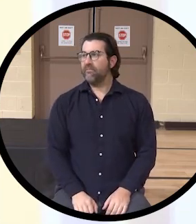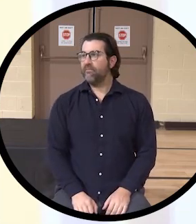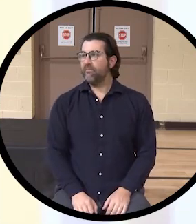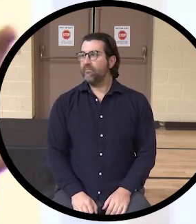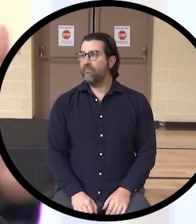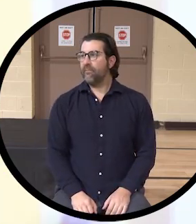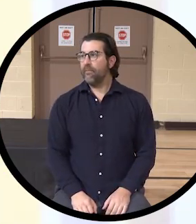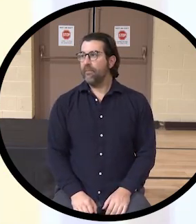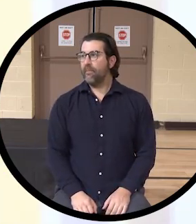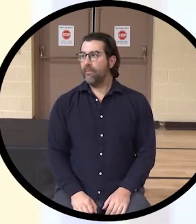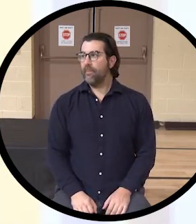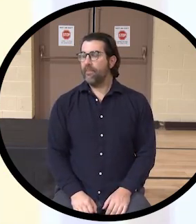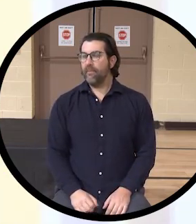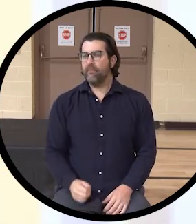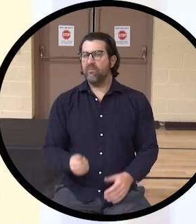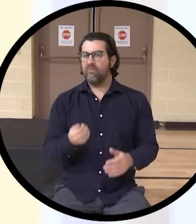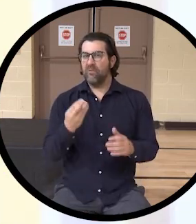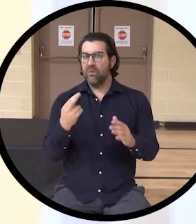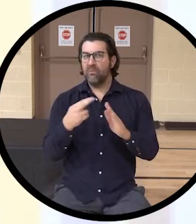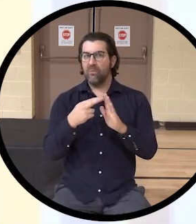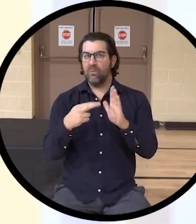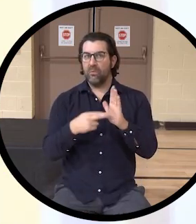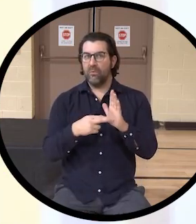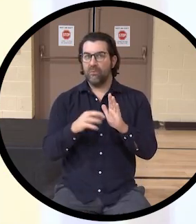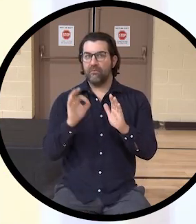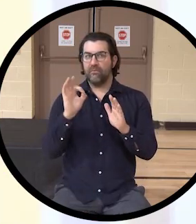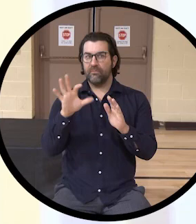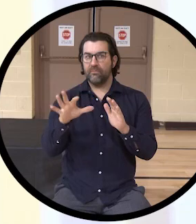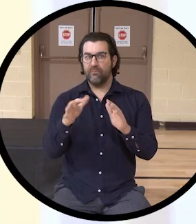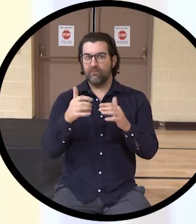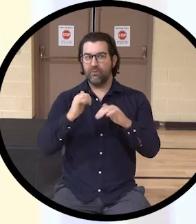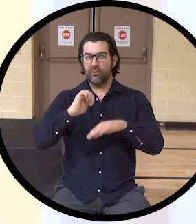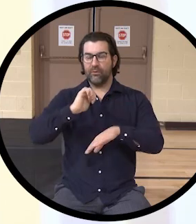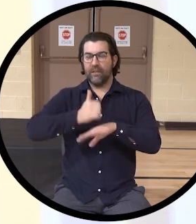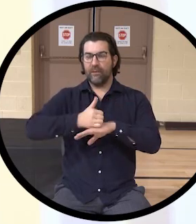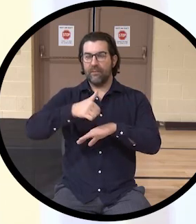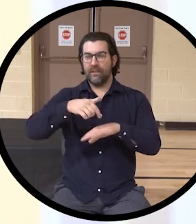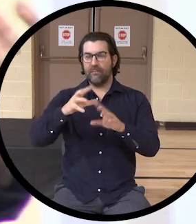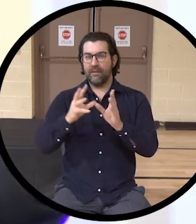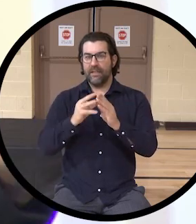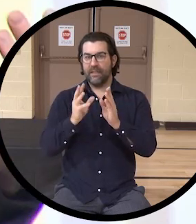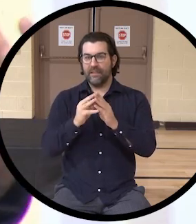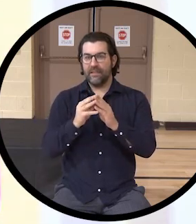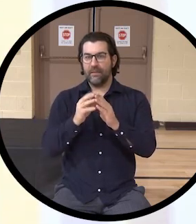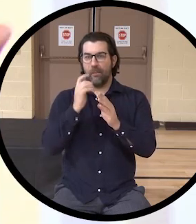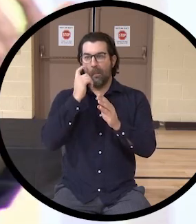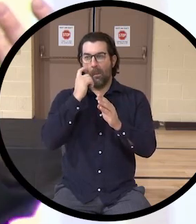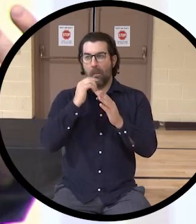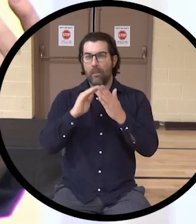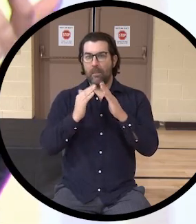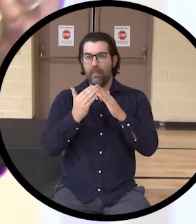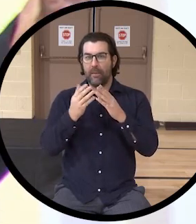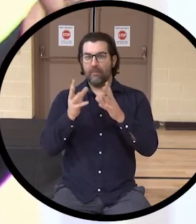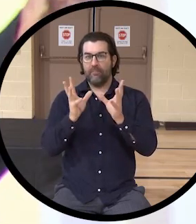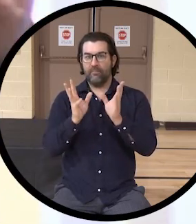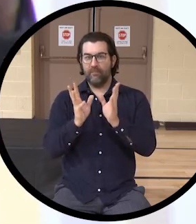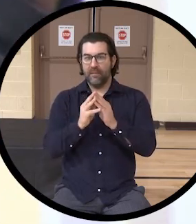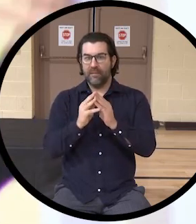So just want to lay some ground rules, some meeting norms that we try and set for these meetings. Community meetings are not